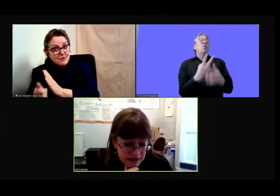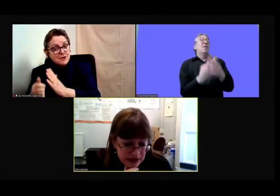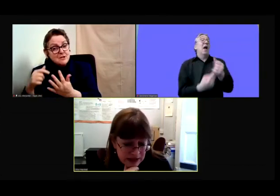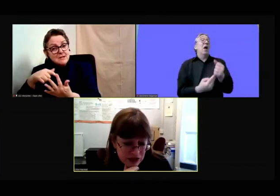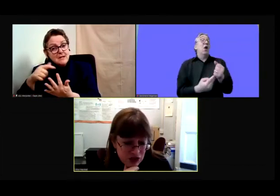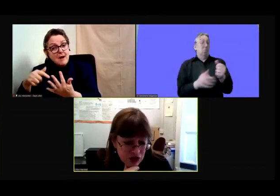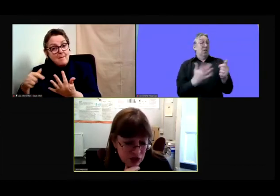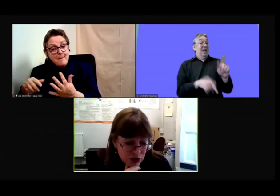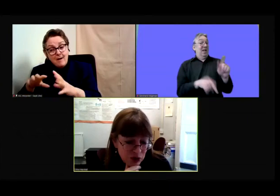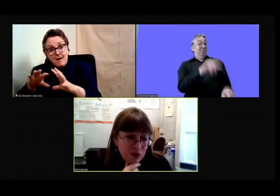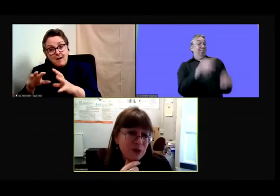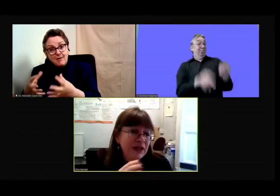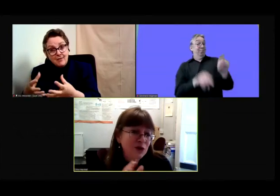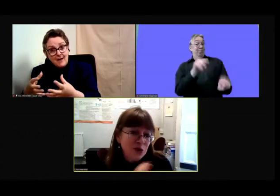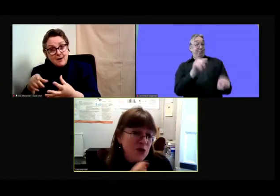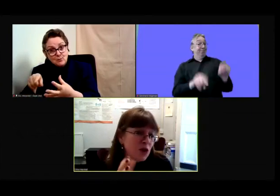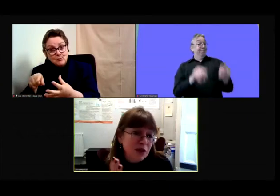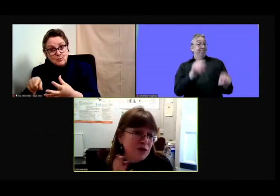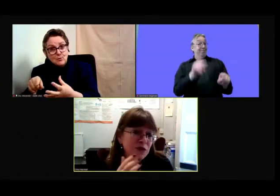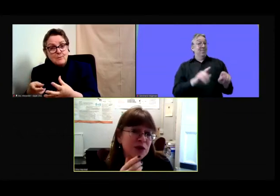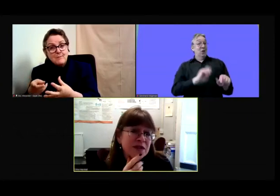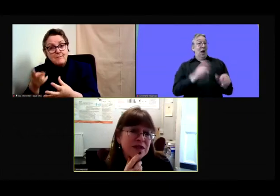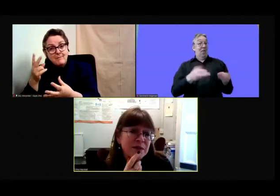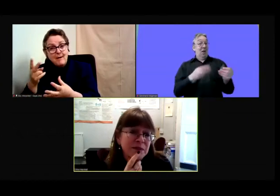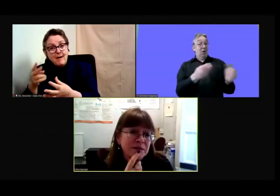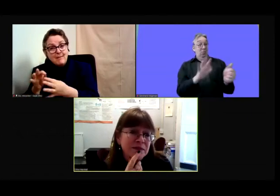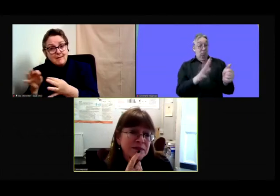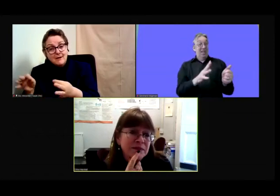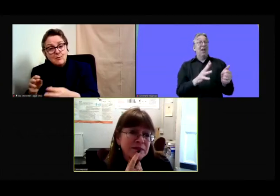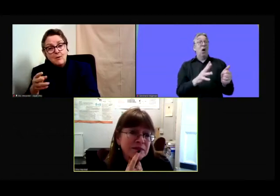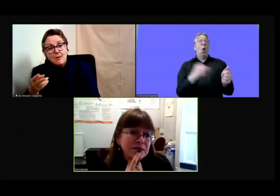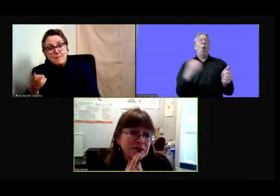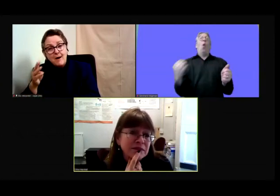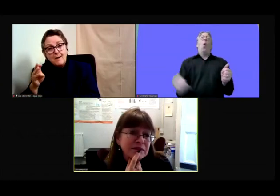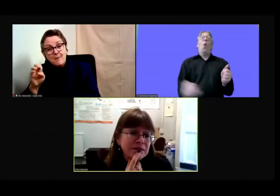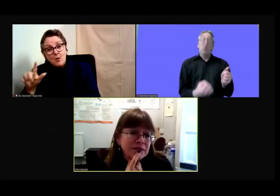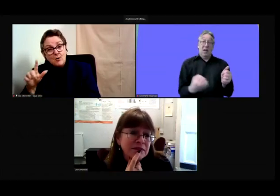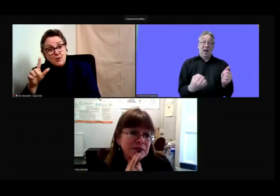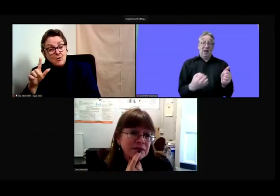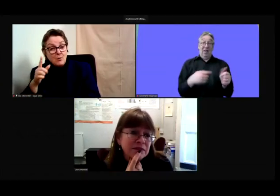be related then to cross-modal influence?